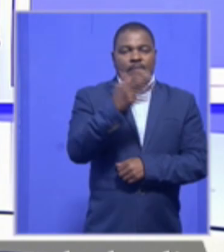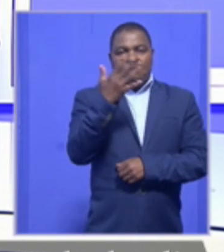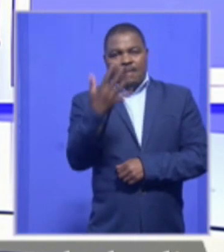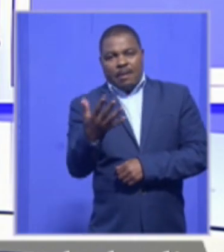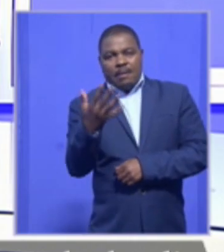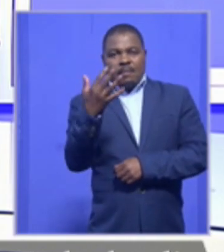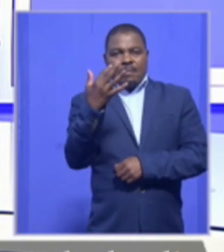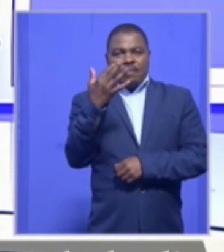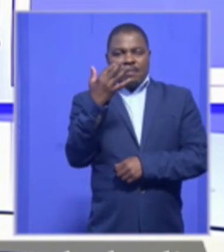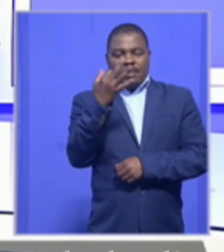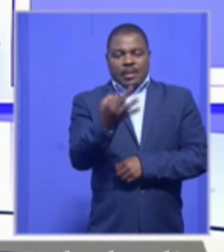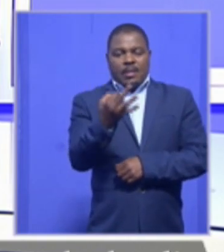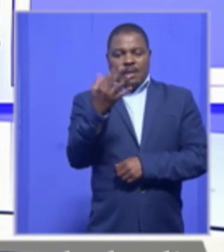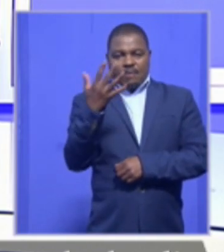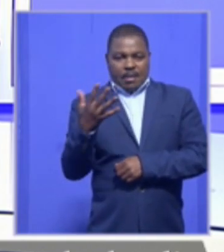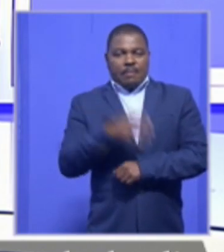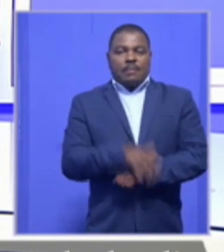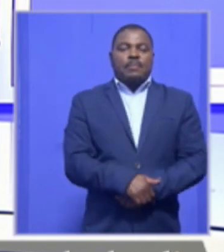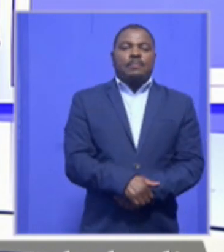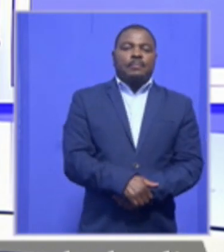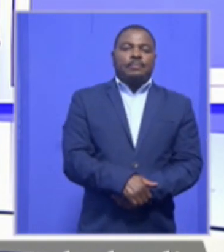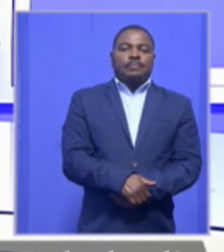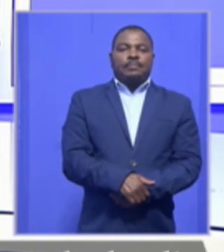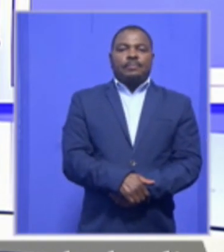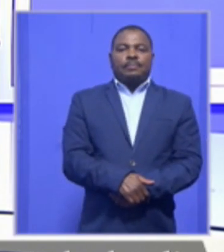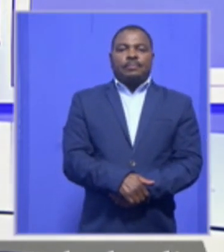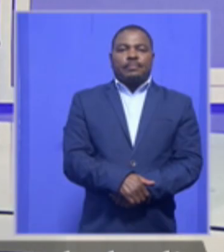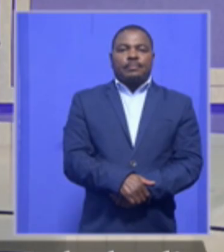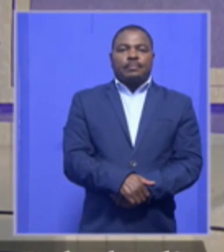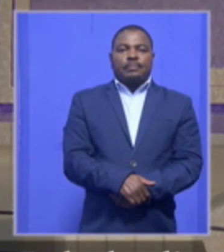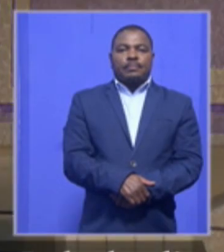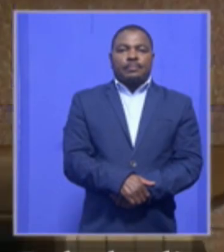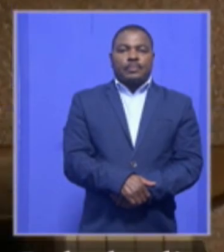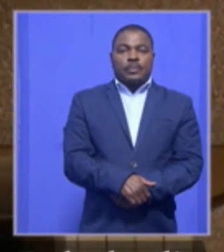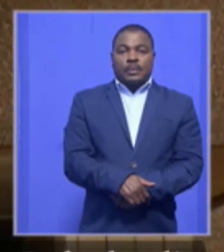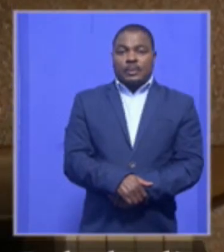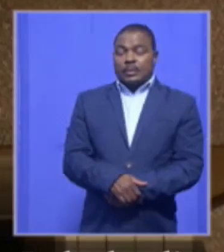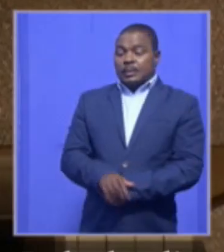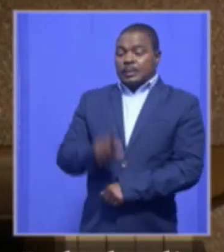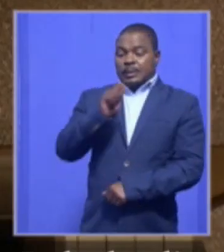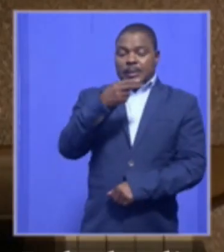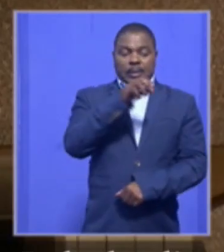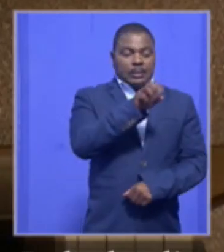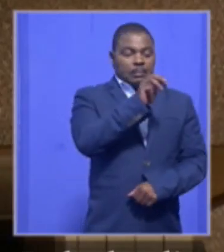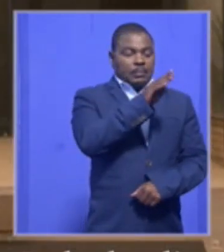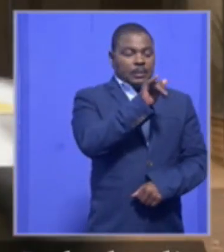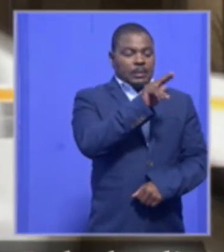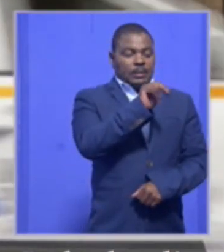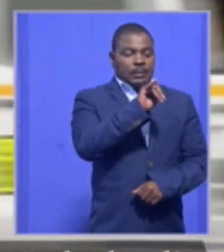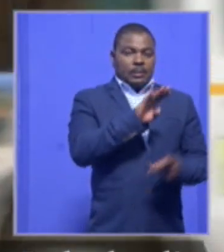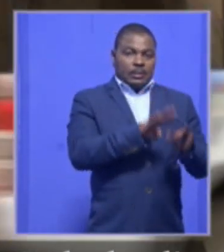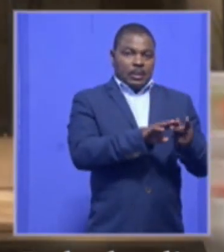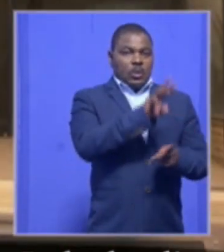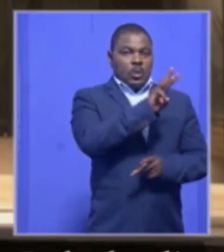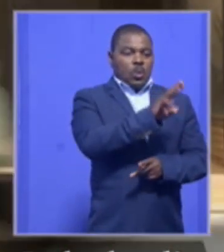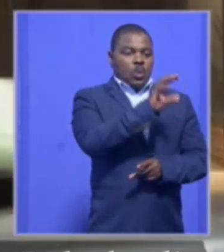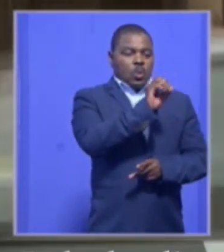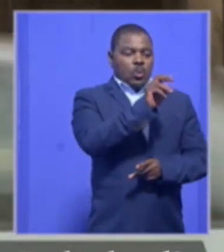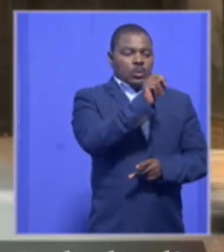R532 mmileng wa R535. Go latofatšwa ge Thembeni Mokuni le Wanda Mahlangu